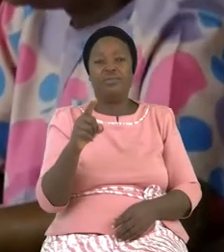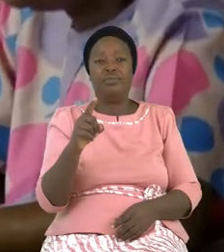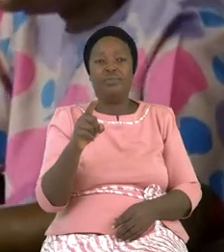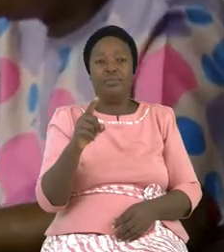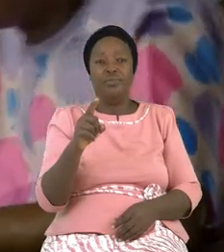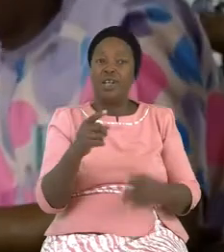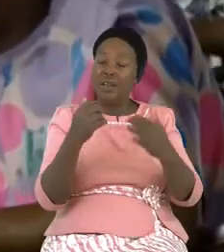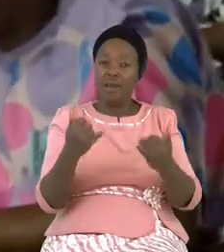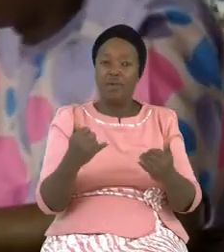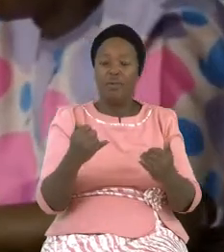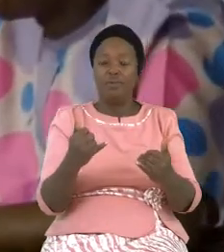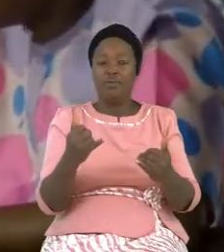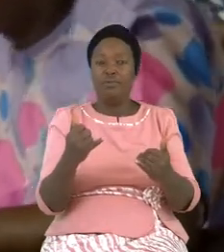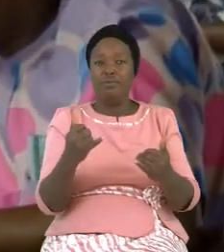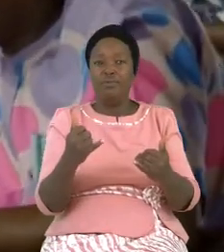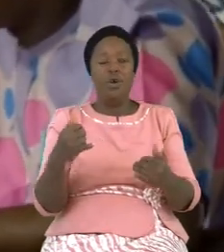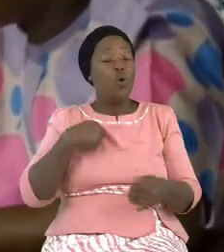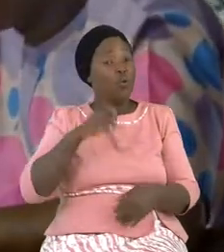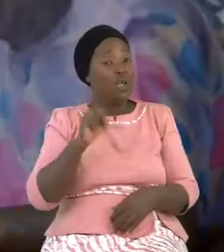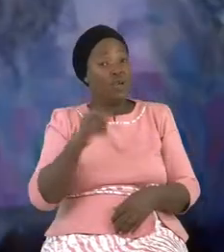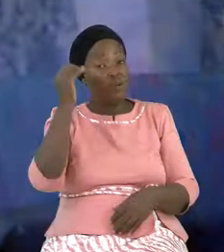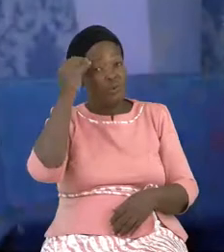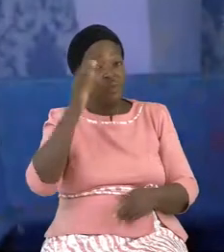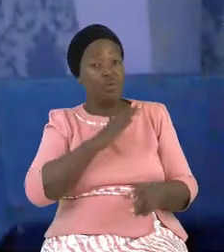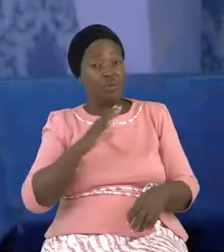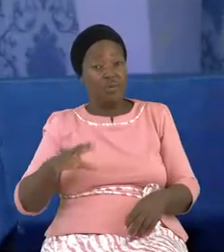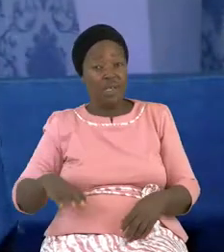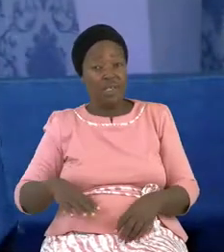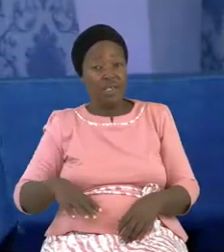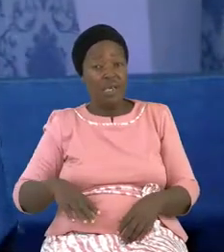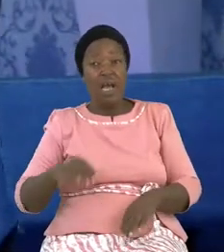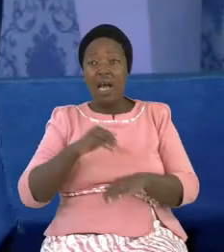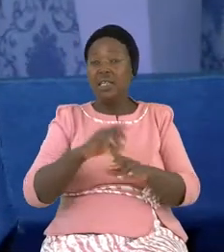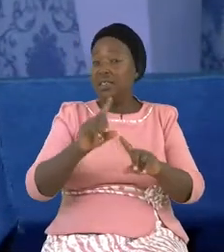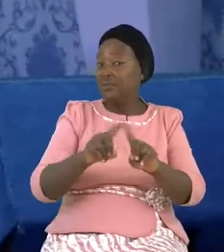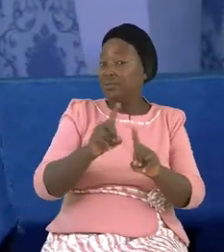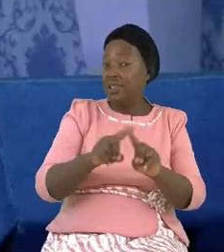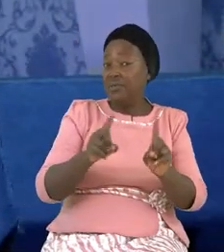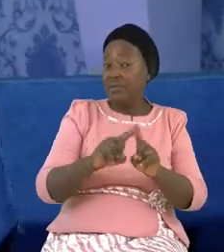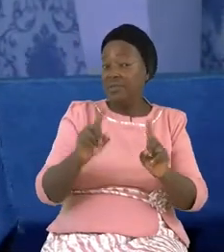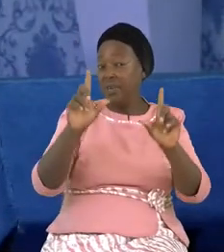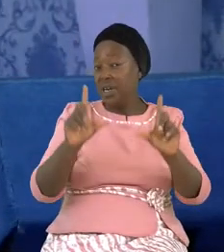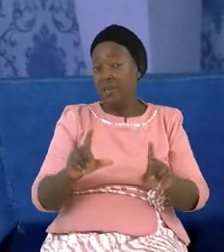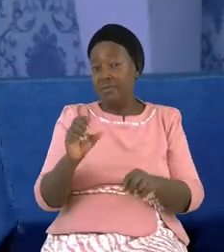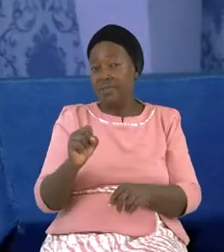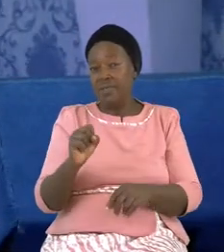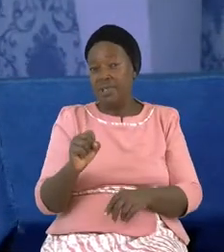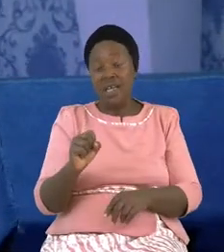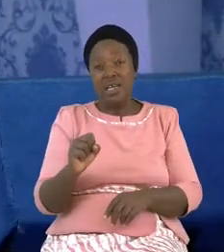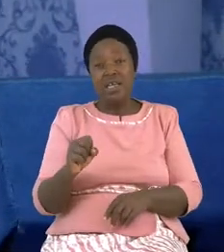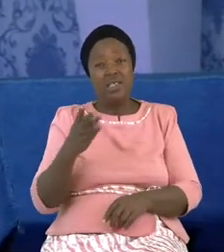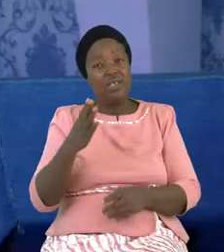Now, we can know Christ at different levels. There's somebody that will say, I